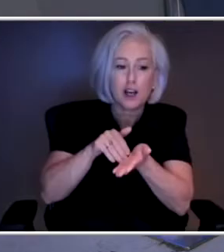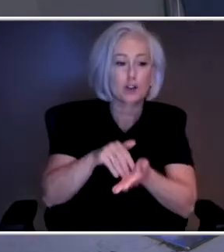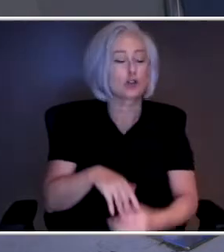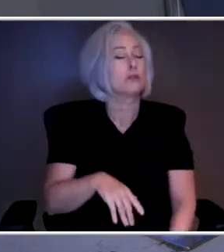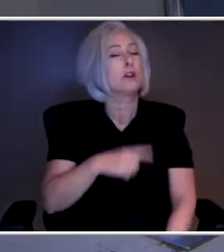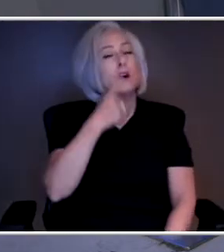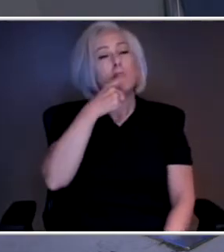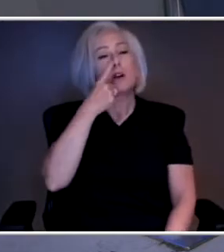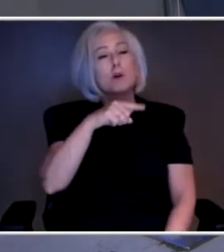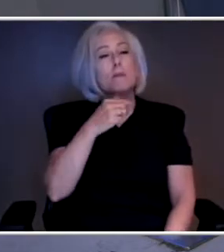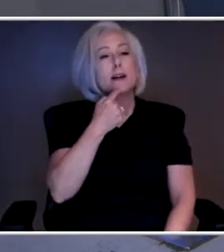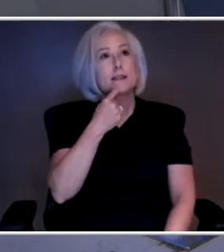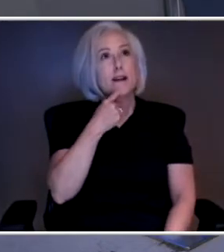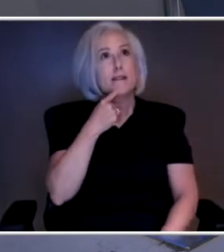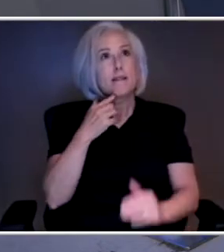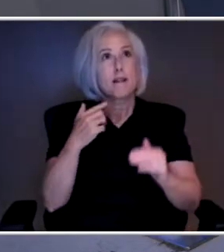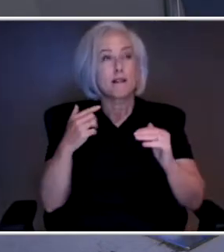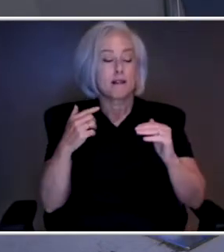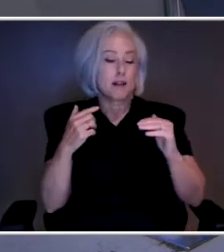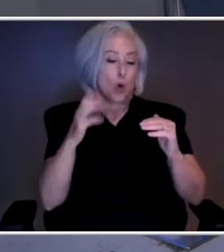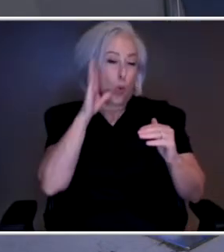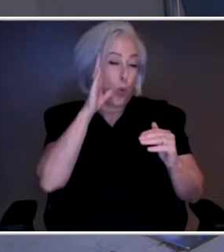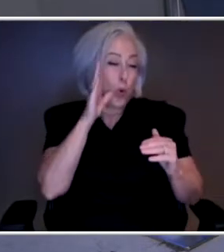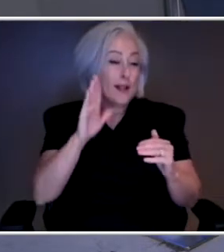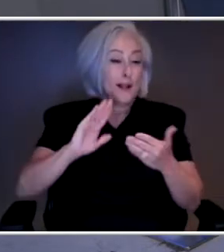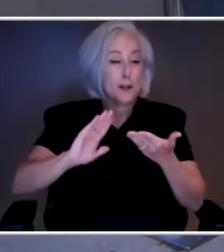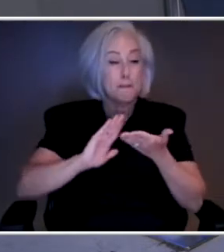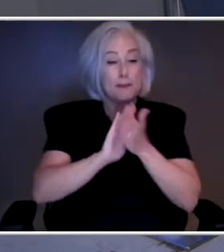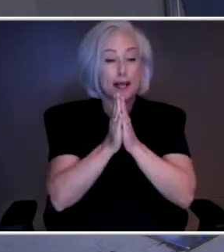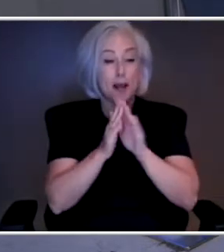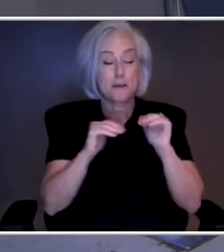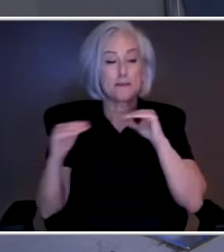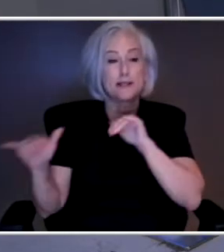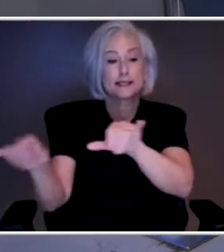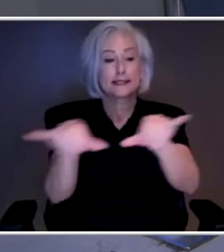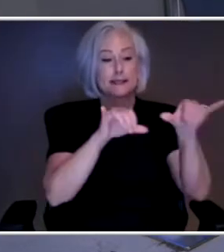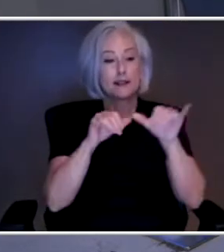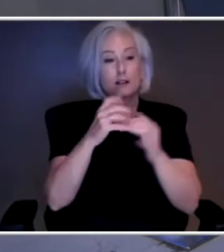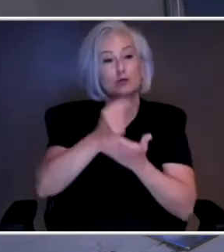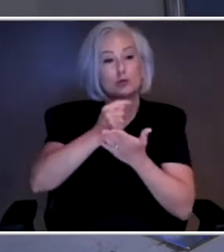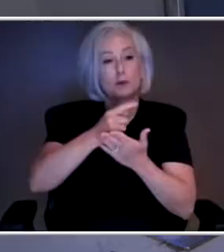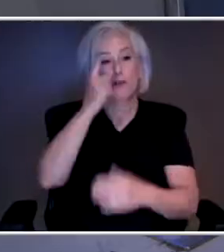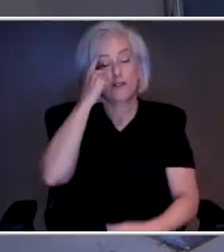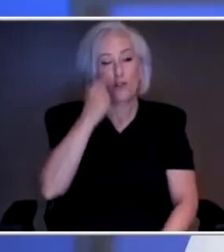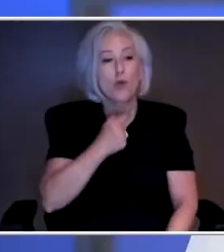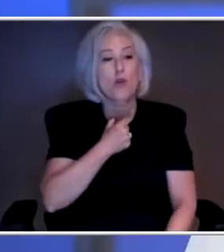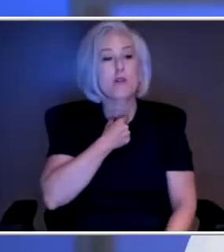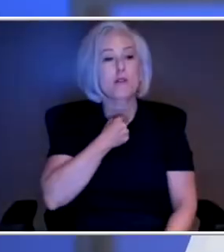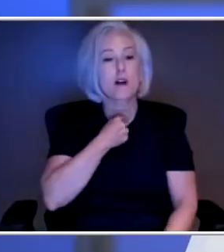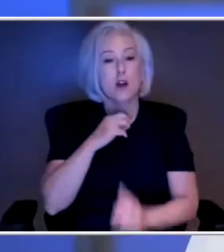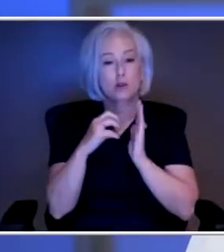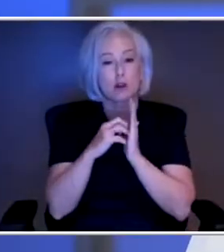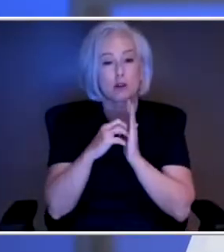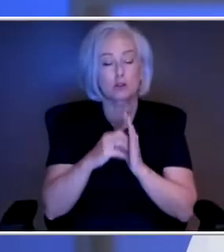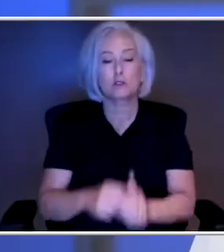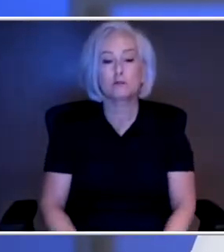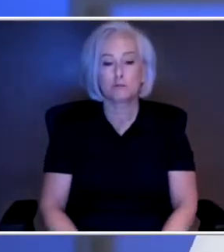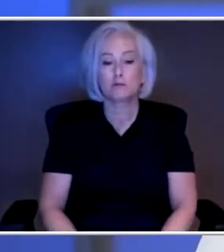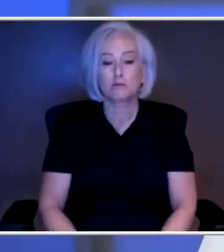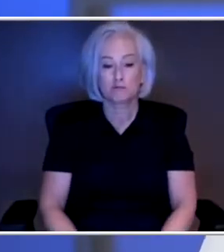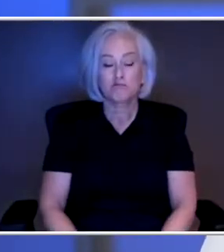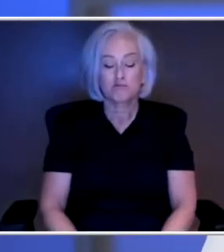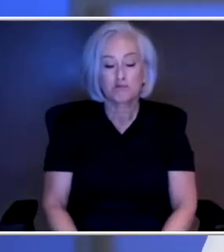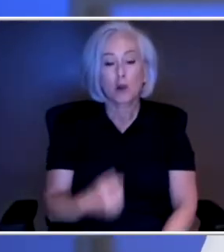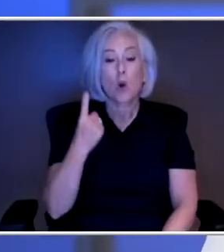is becoming or will soon become the standard treatment for thyroid nodules? I think that it will be one of those treatments that